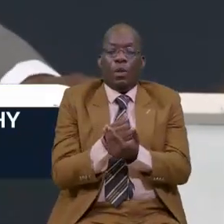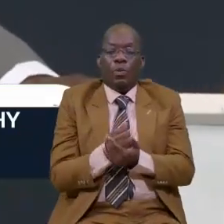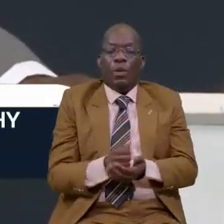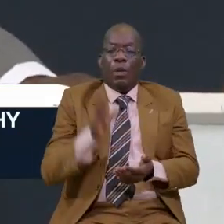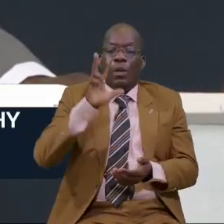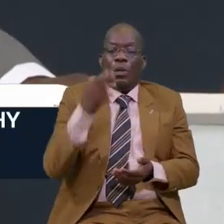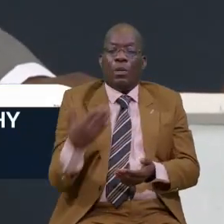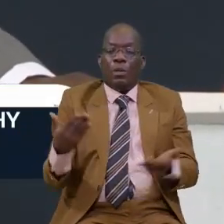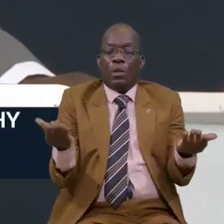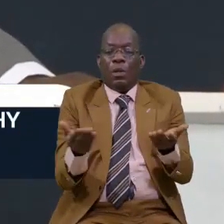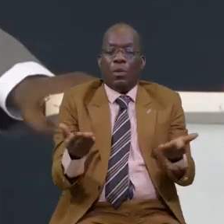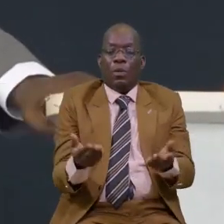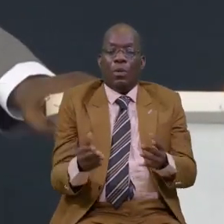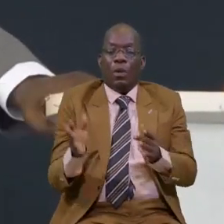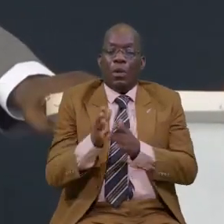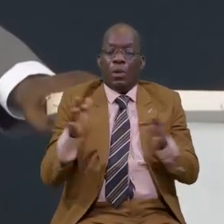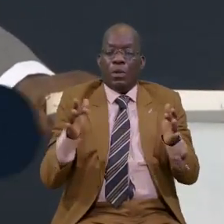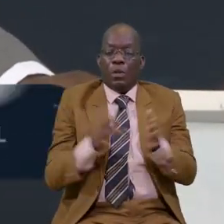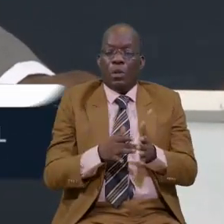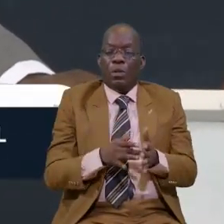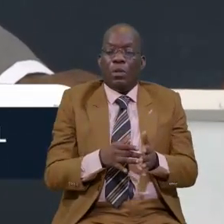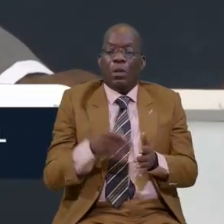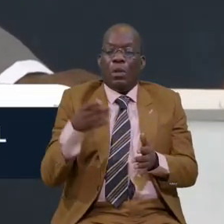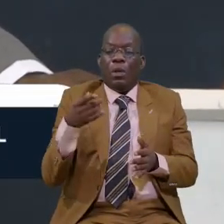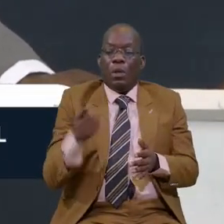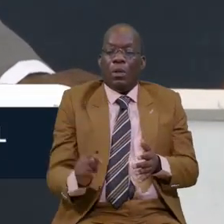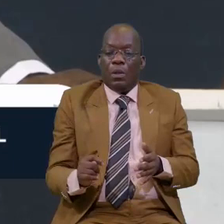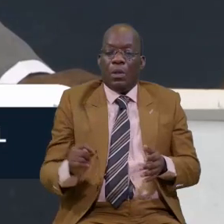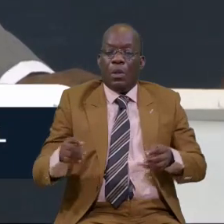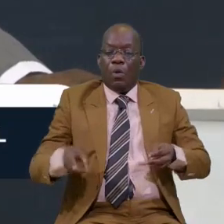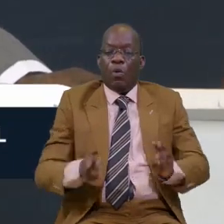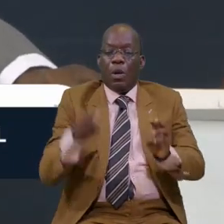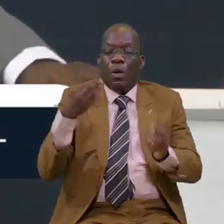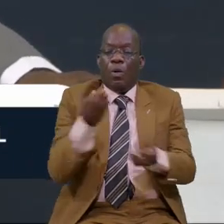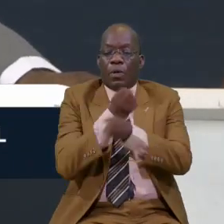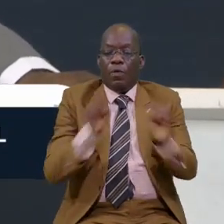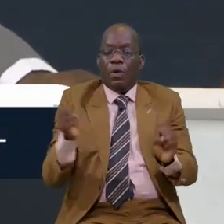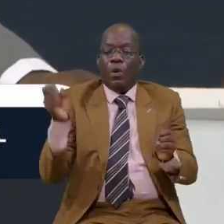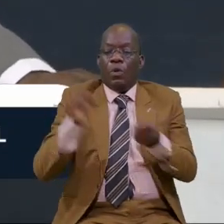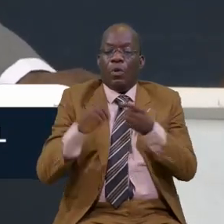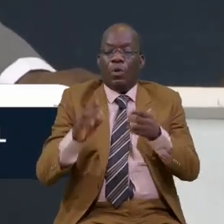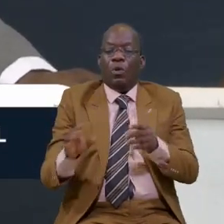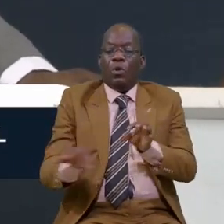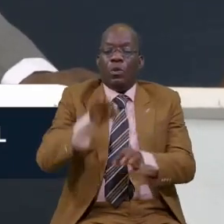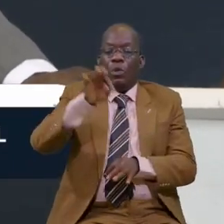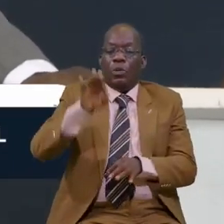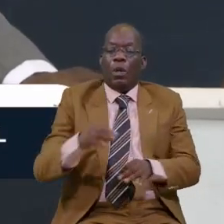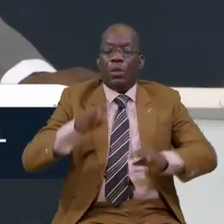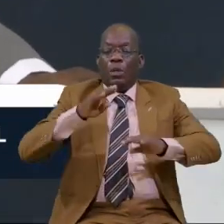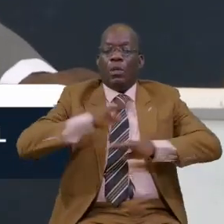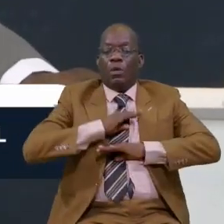Jesus is the way of salvation to spiritual satisfaction and sonship. Number